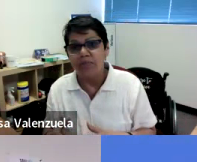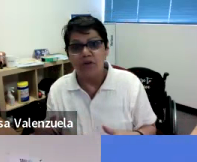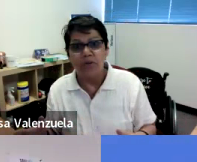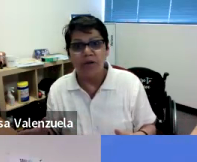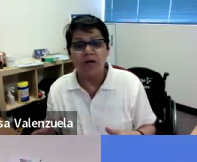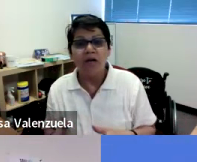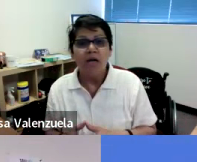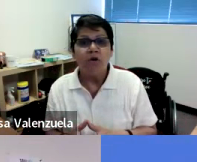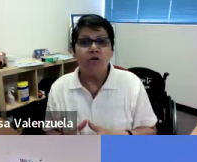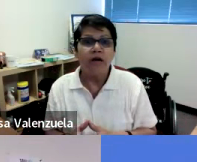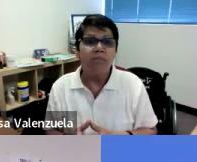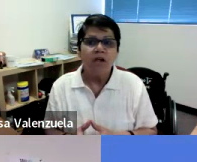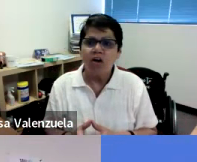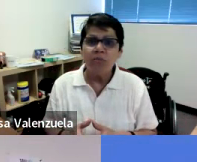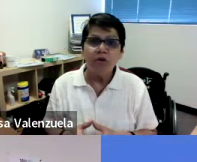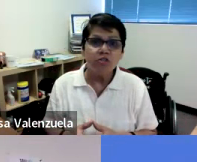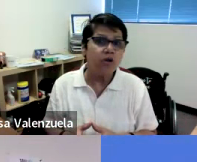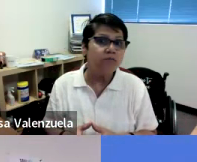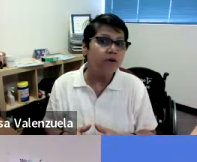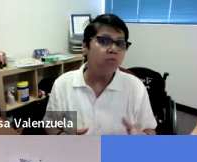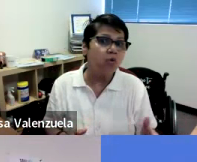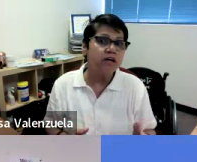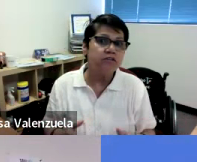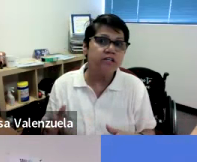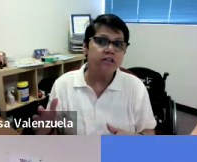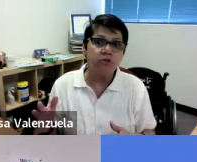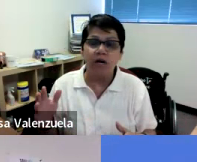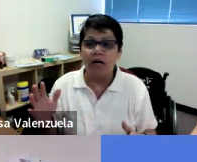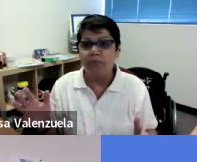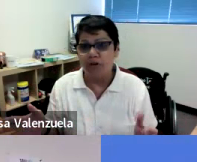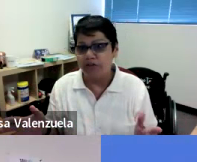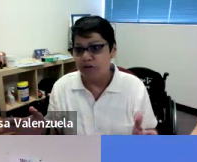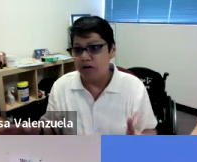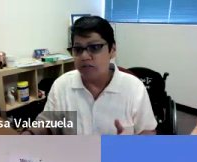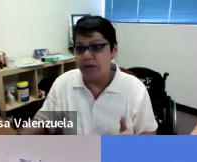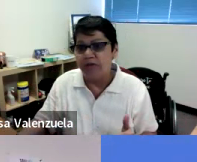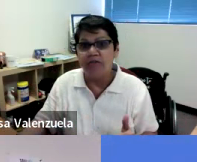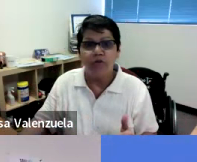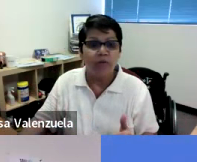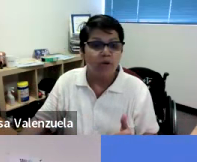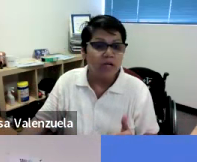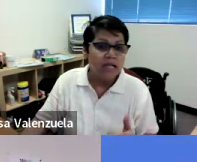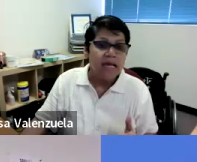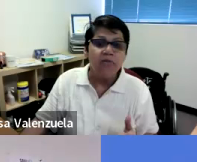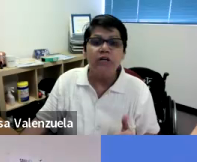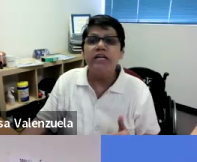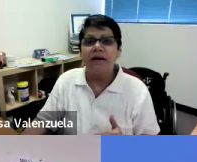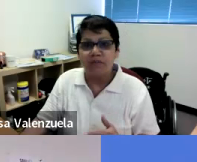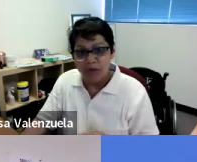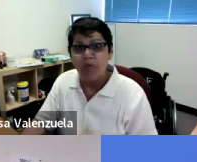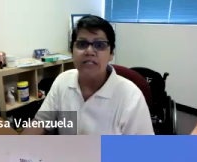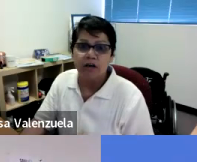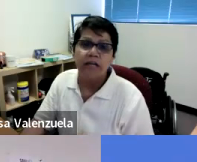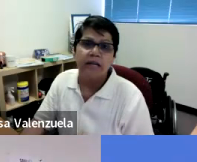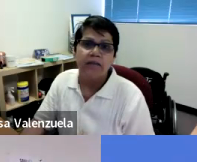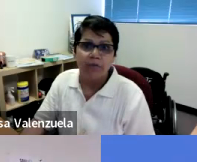program and computer repair program. Our computers run from $100 to $300, very affordable. And we did have to